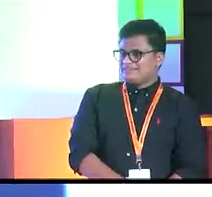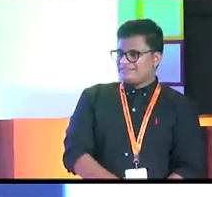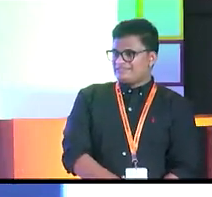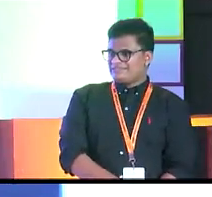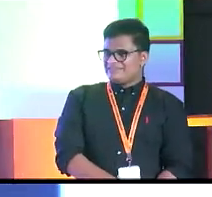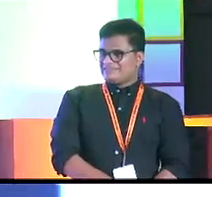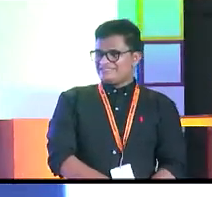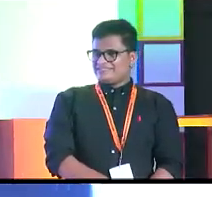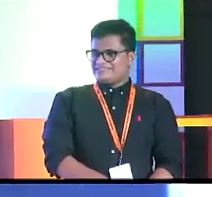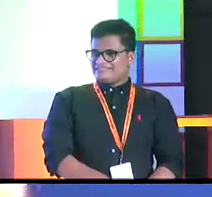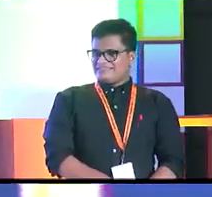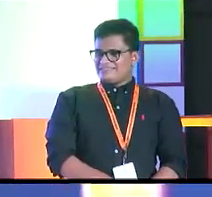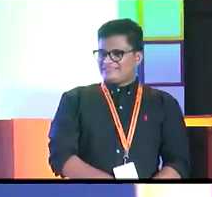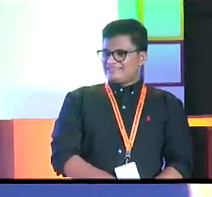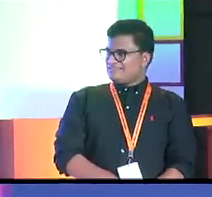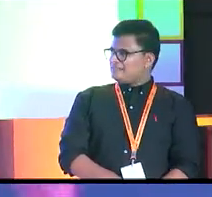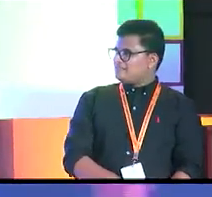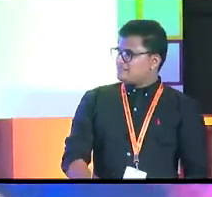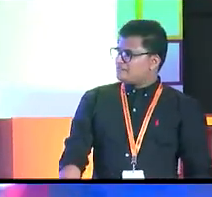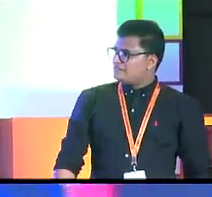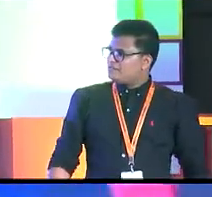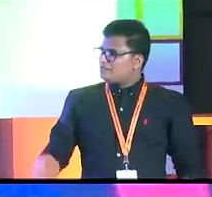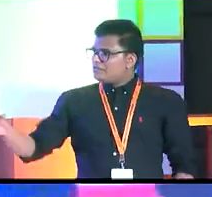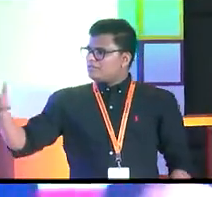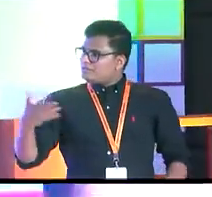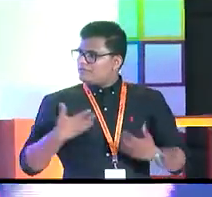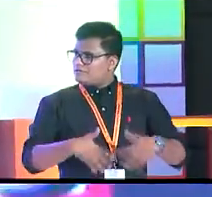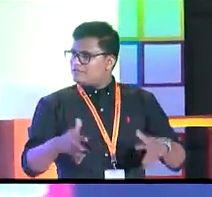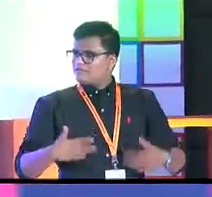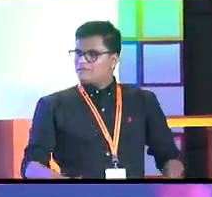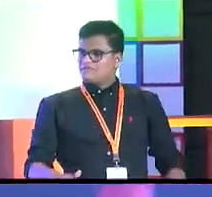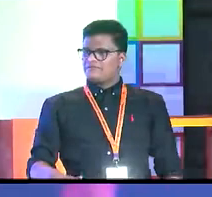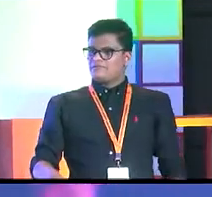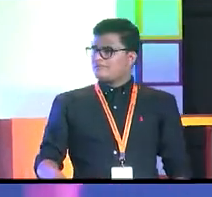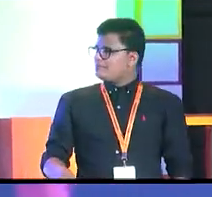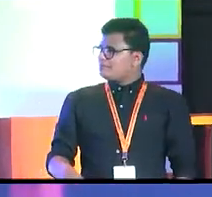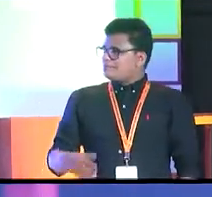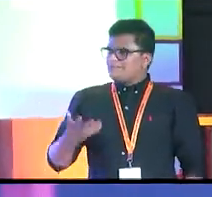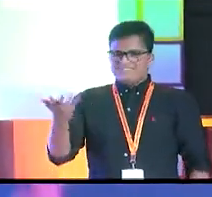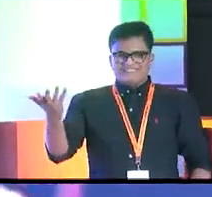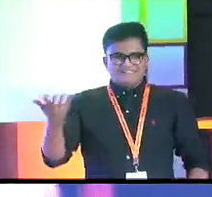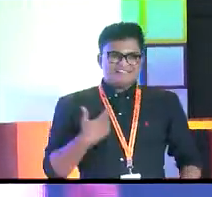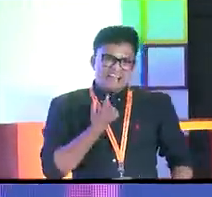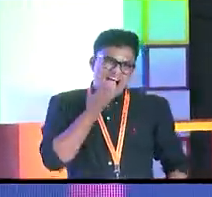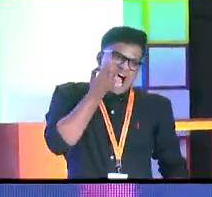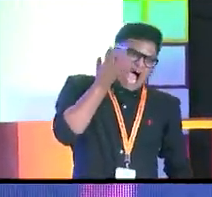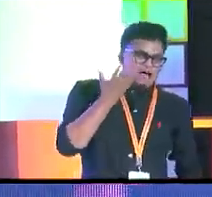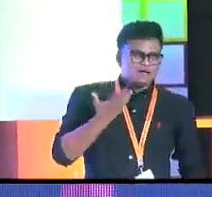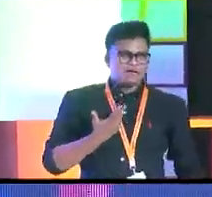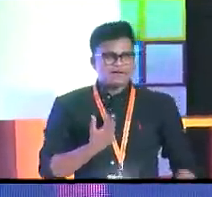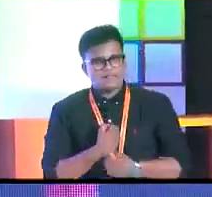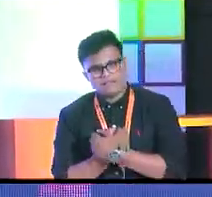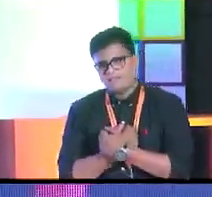Okay, fine. I can settle in. So I, anyway, so I'll, no issues. I can show my anger and love in English also. That's not a problem.